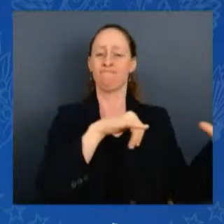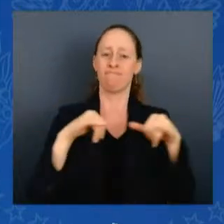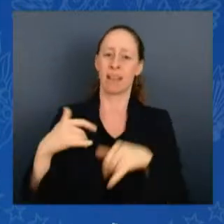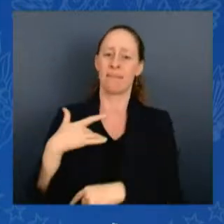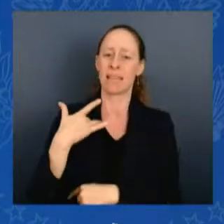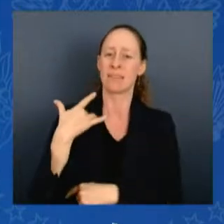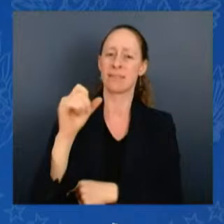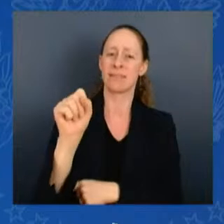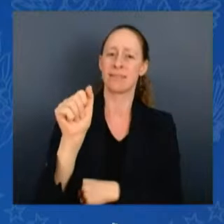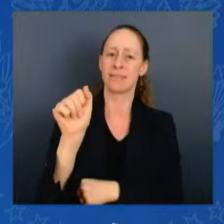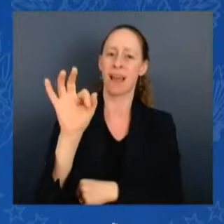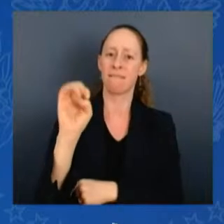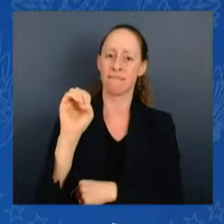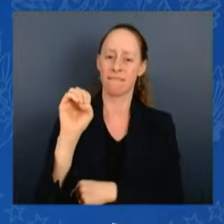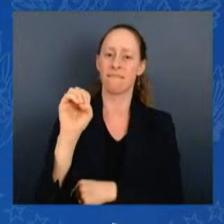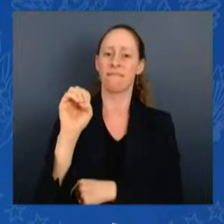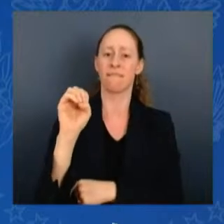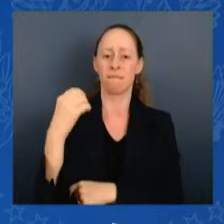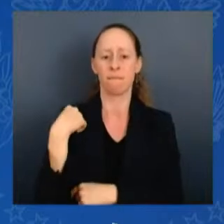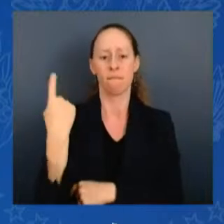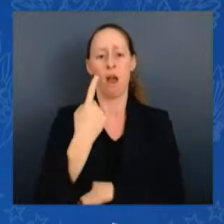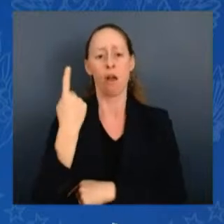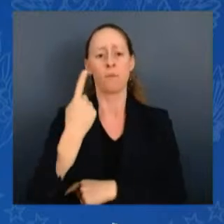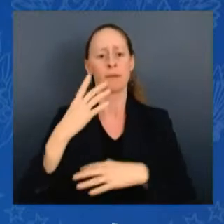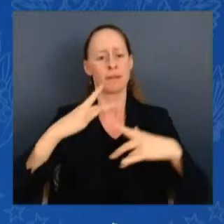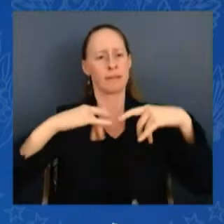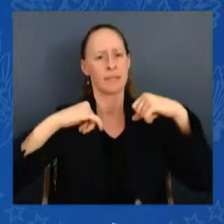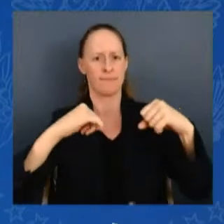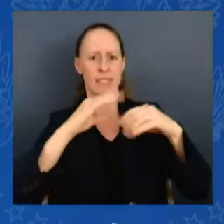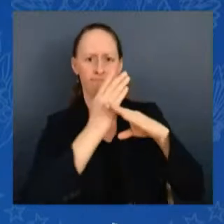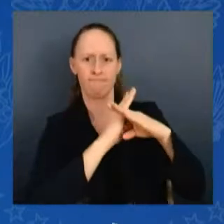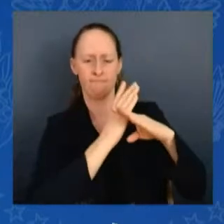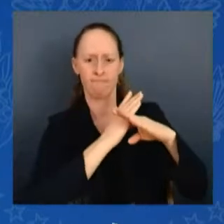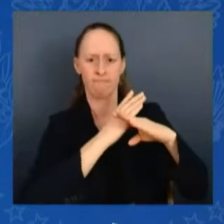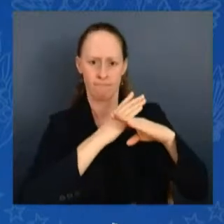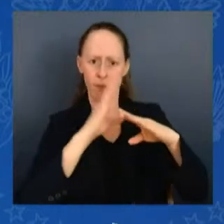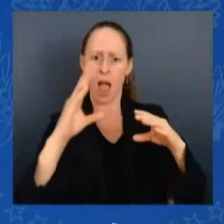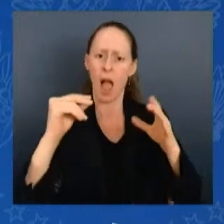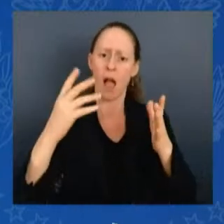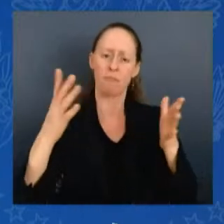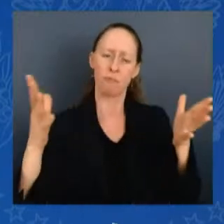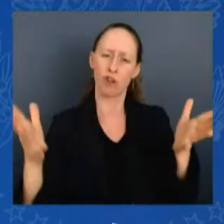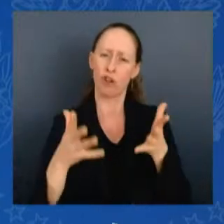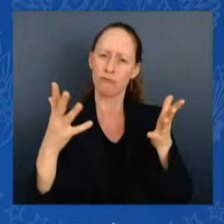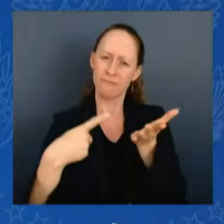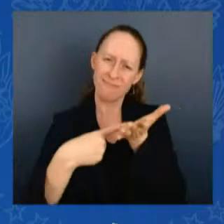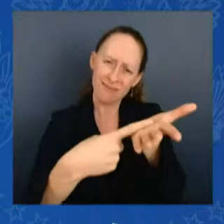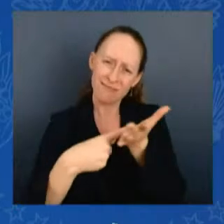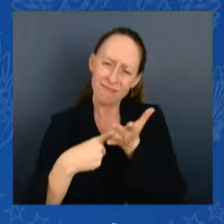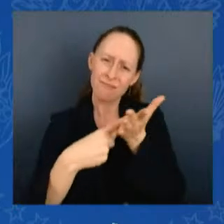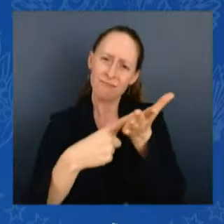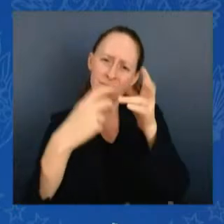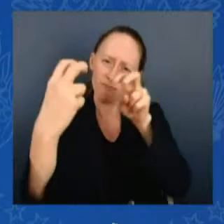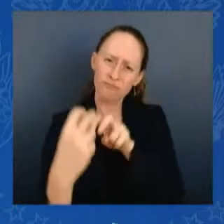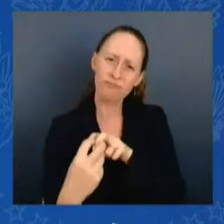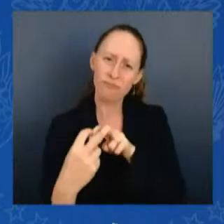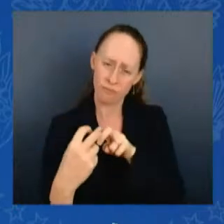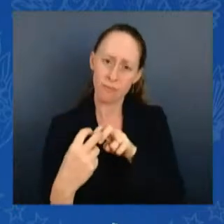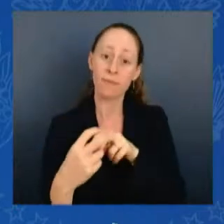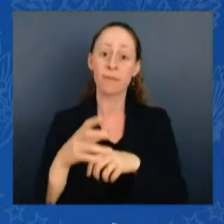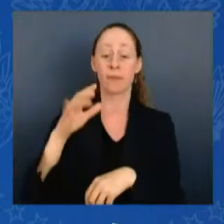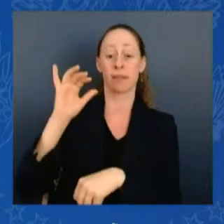and dialogue. And in time, the Cold War ended without NATO firing a shot.